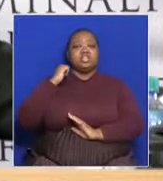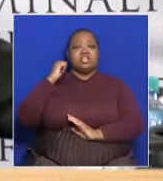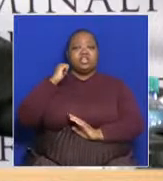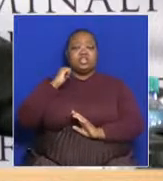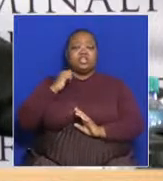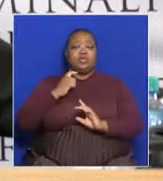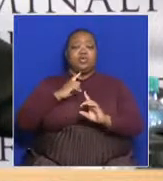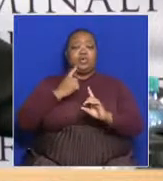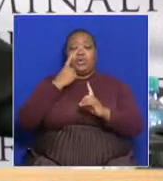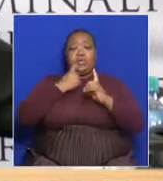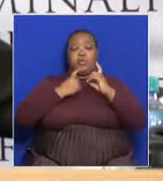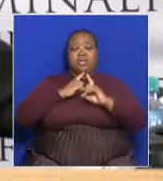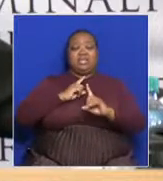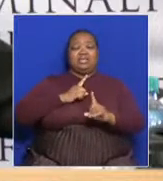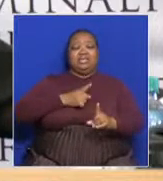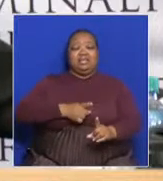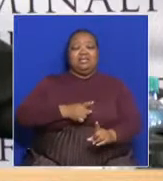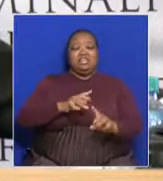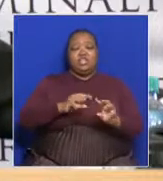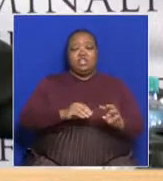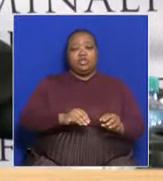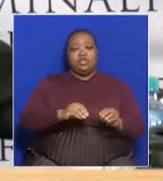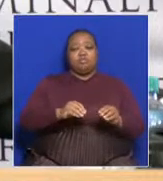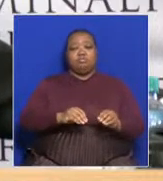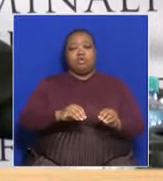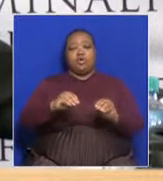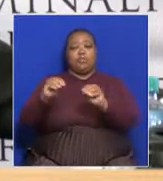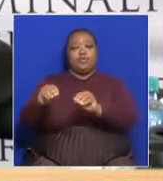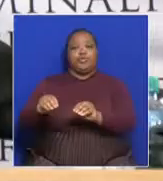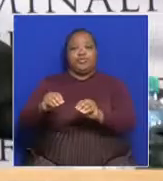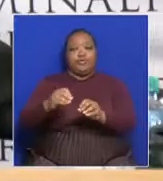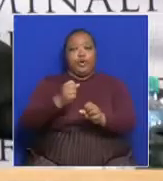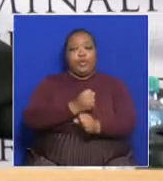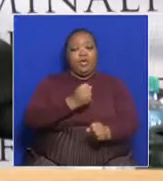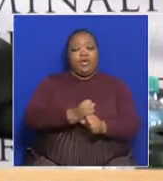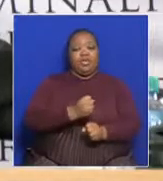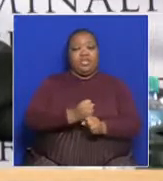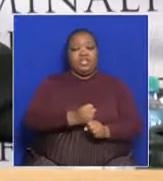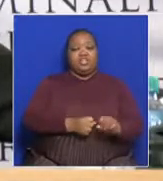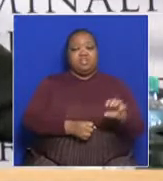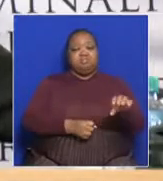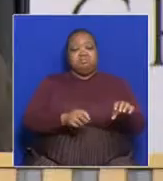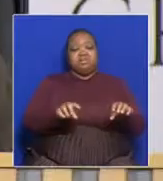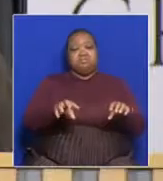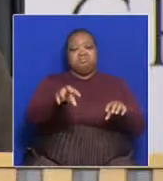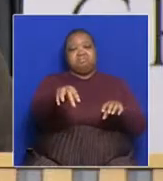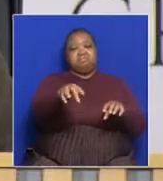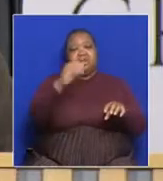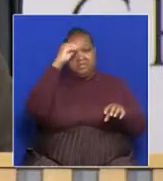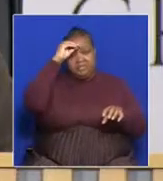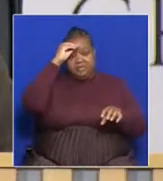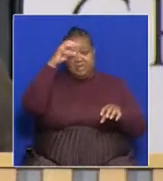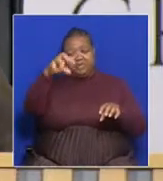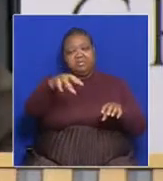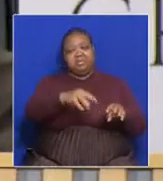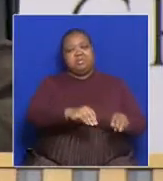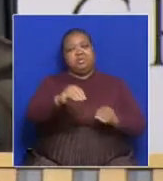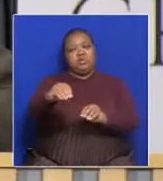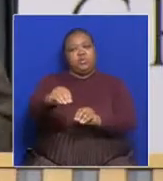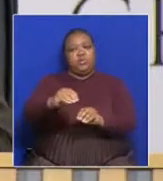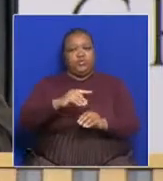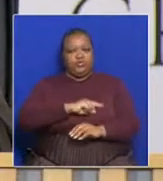moved the operation from the depot to Isipingo police station. Yes. Okay. Thank you, Commissioners. Thank you,